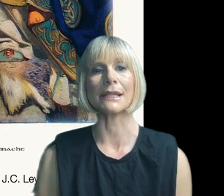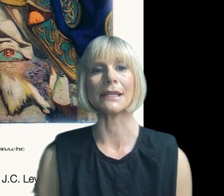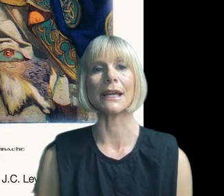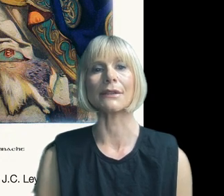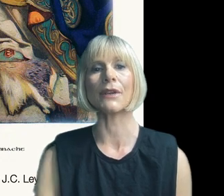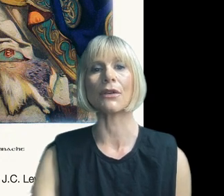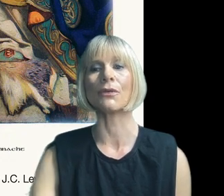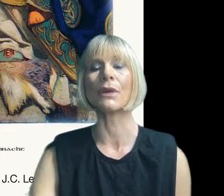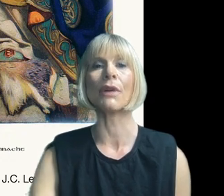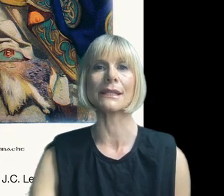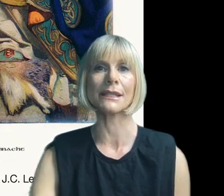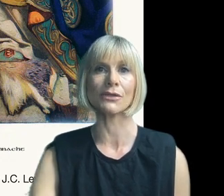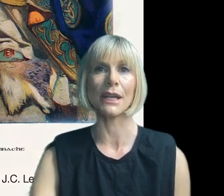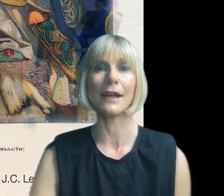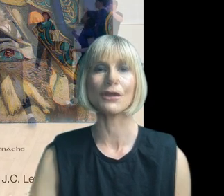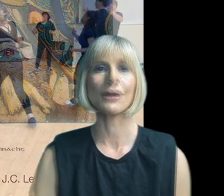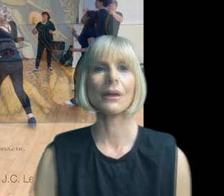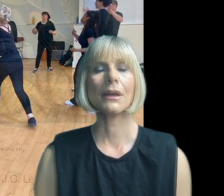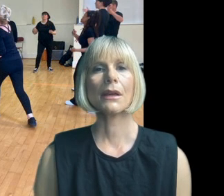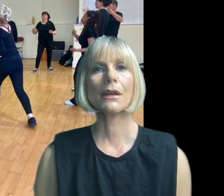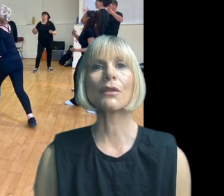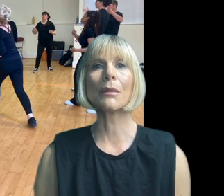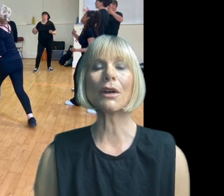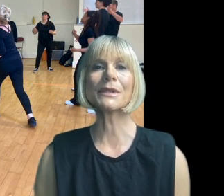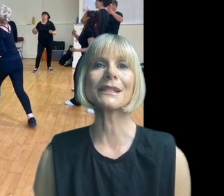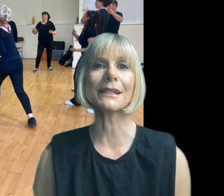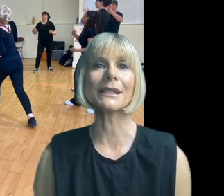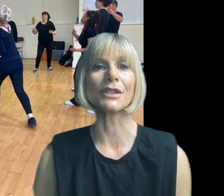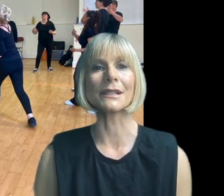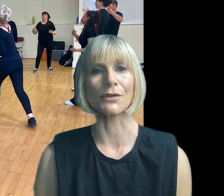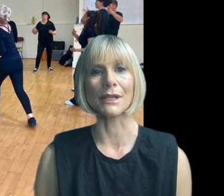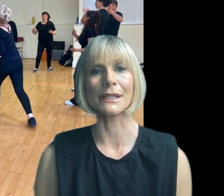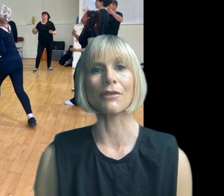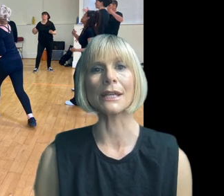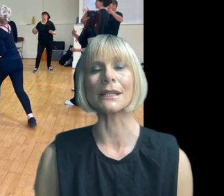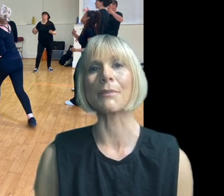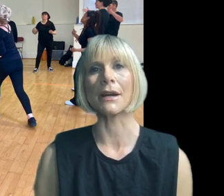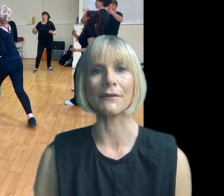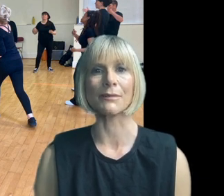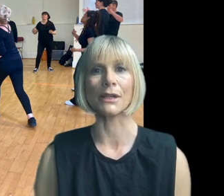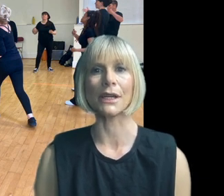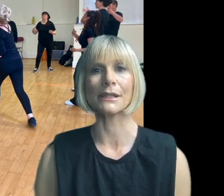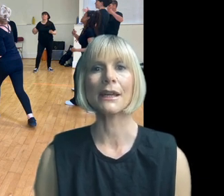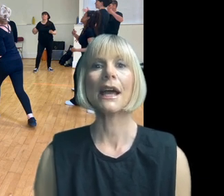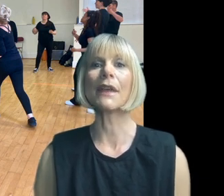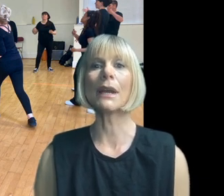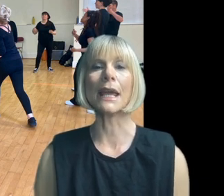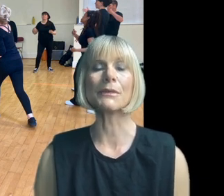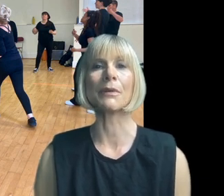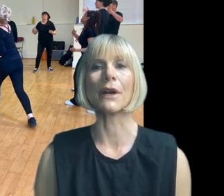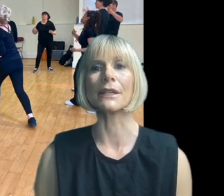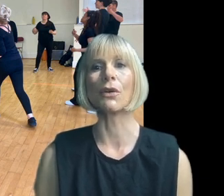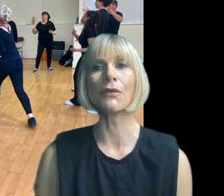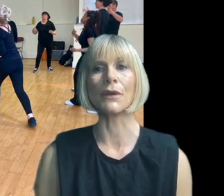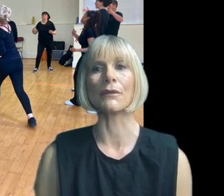Maeve's legacy as a figure who rewrites history and geography. There will be up to six digital stories created as part of this project and they will